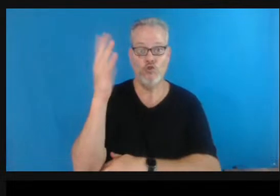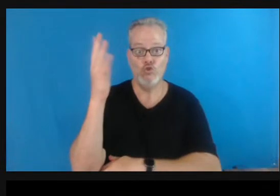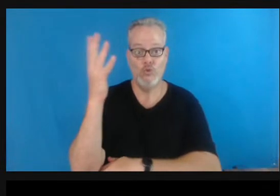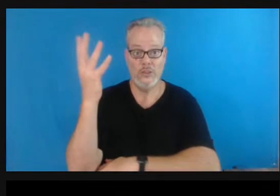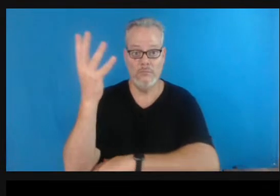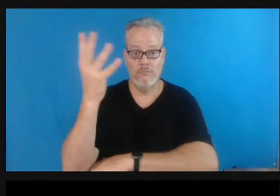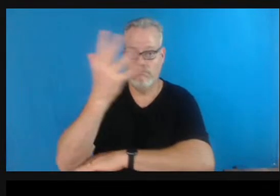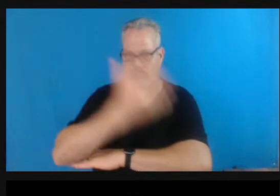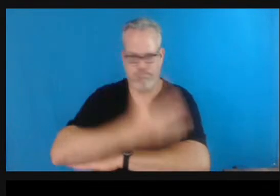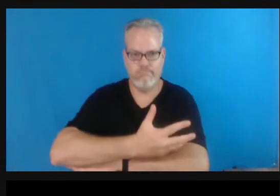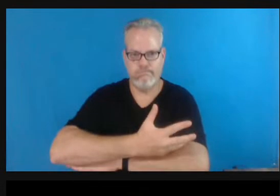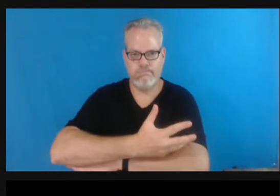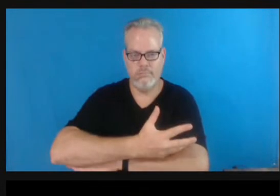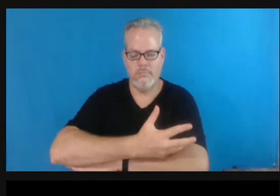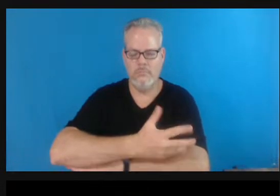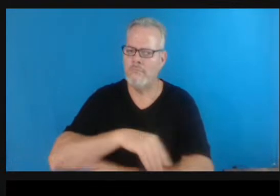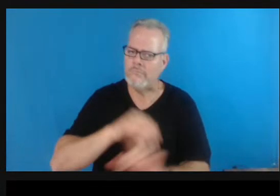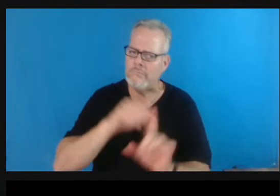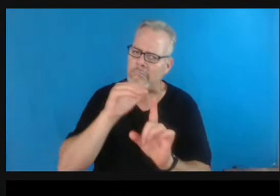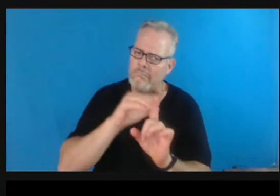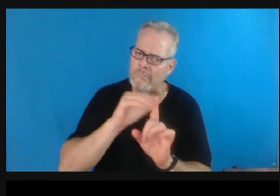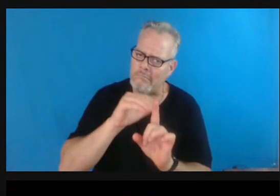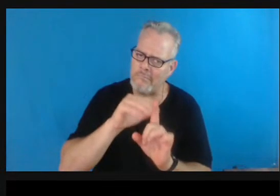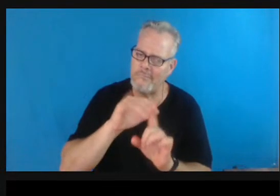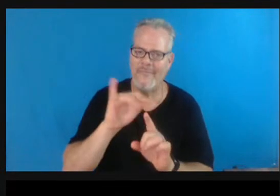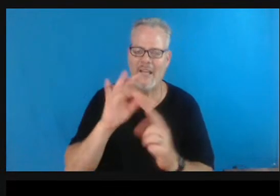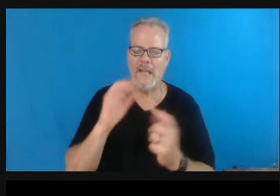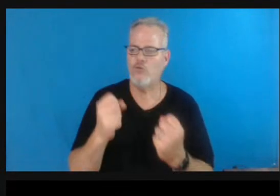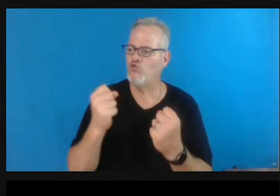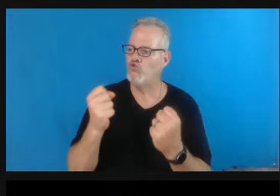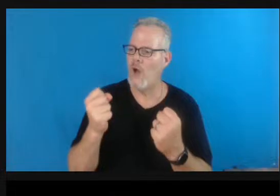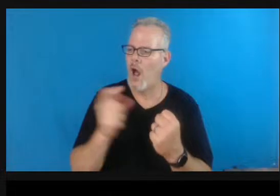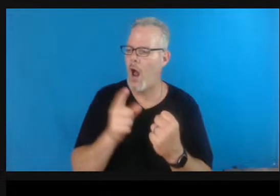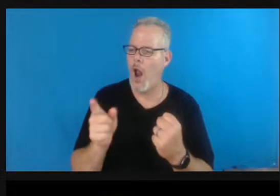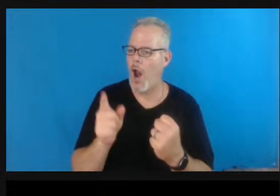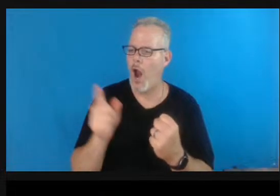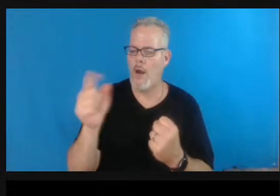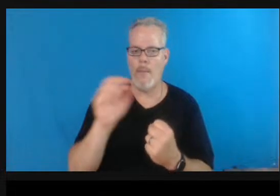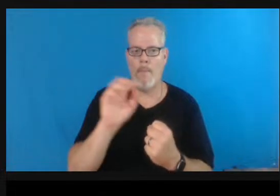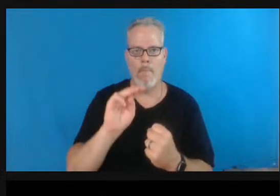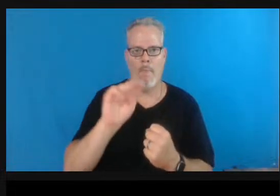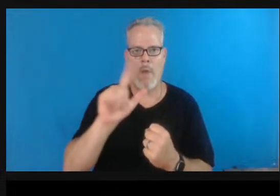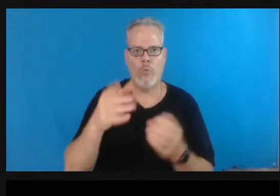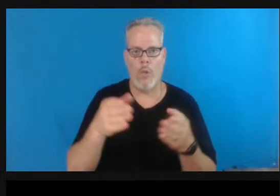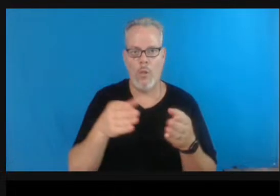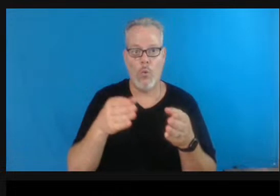as a reminder that if you go up Mauna Loa Road, trees do come down in the wind.